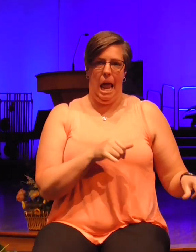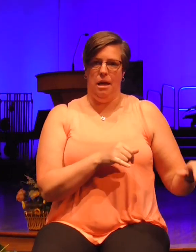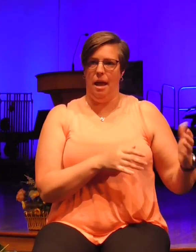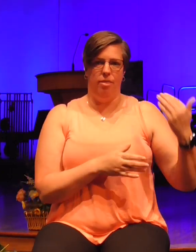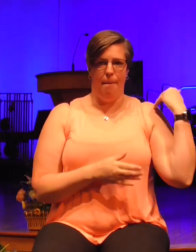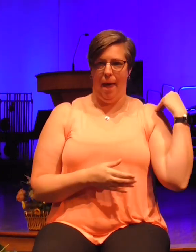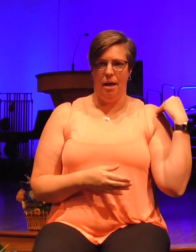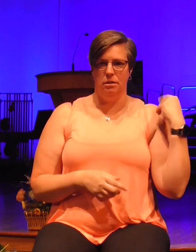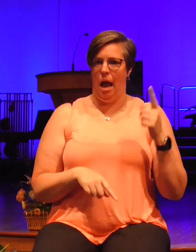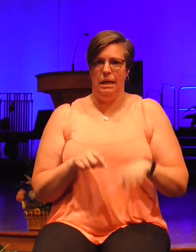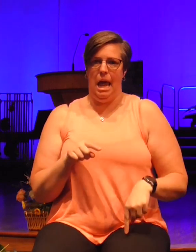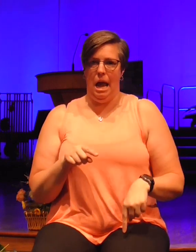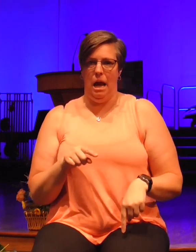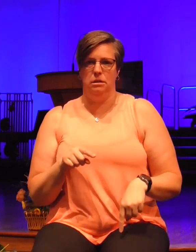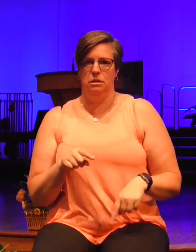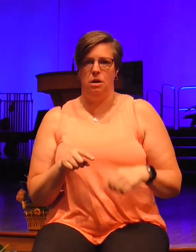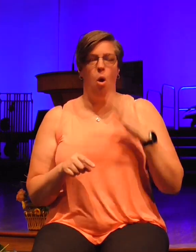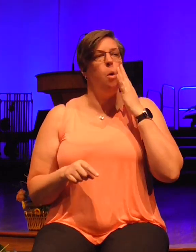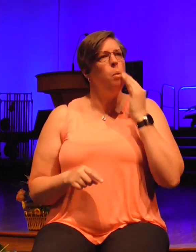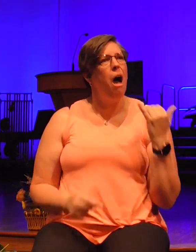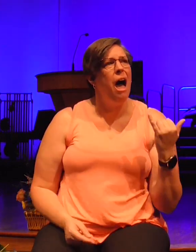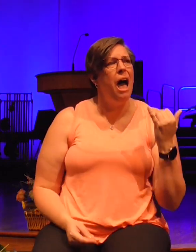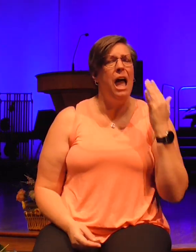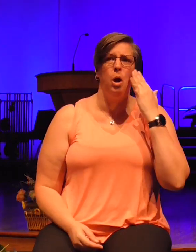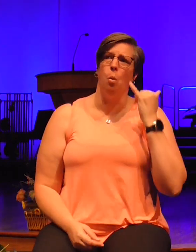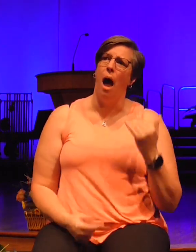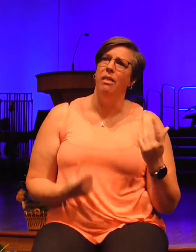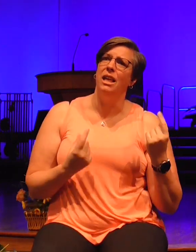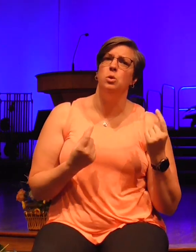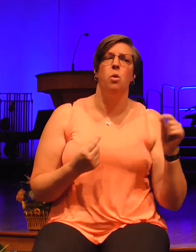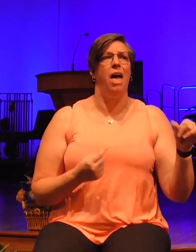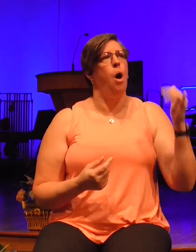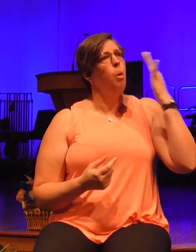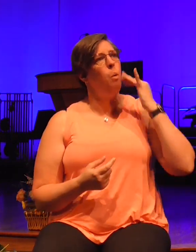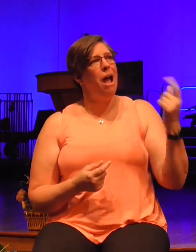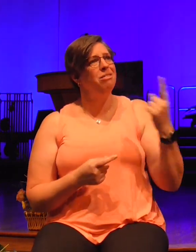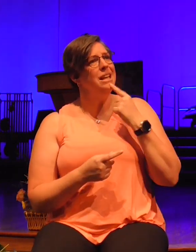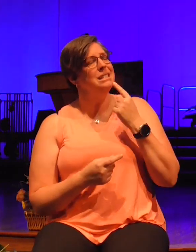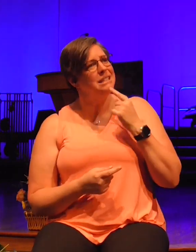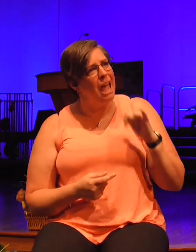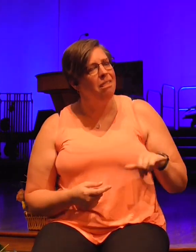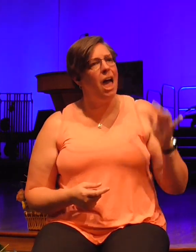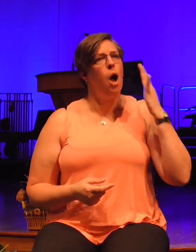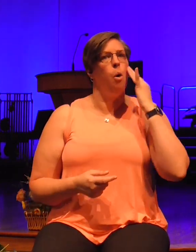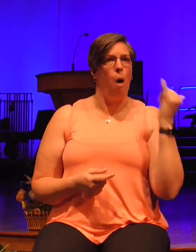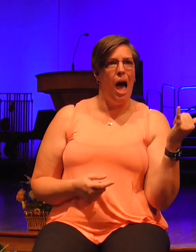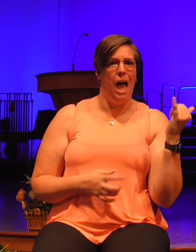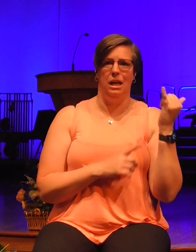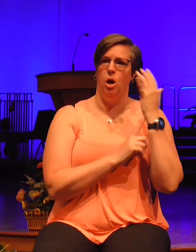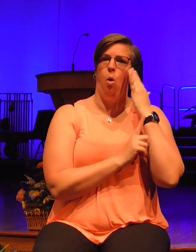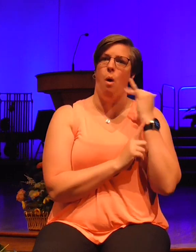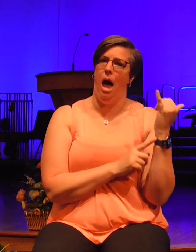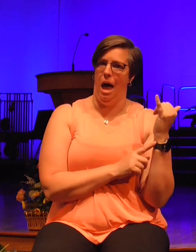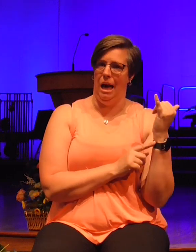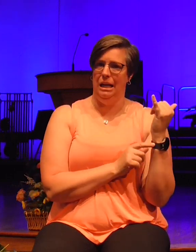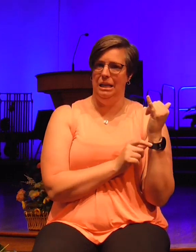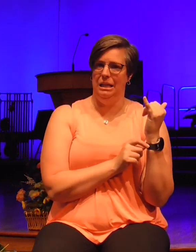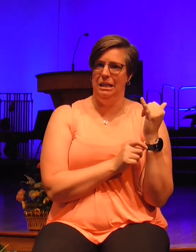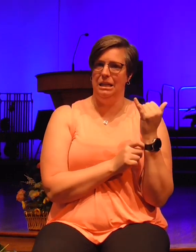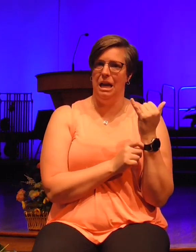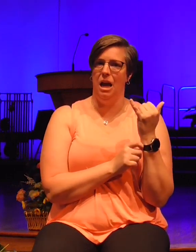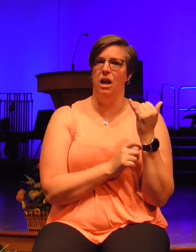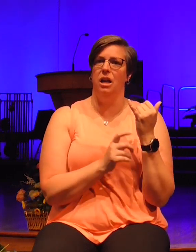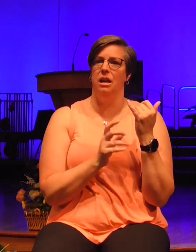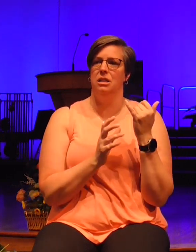there. Why? Why did they do that? Why did they say that? Why did that happen? Why? It's a form